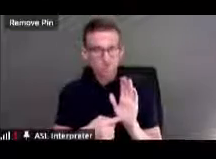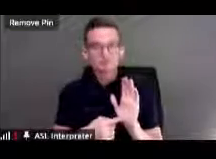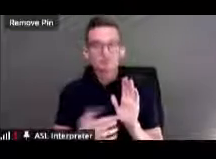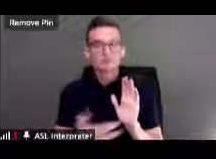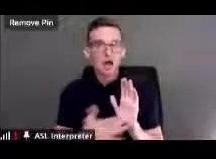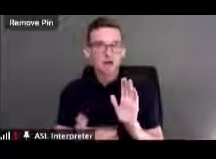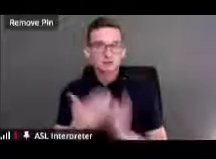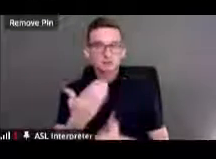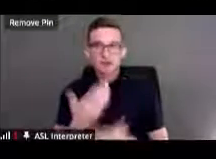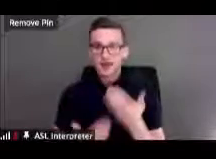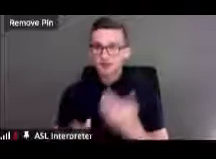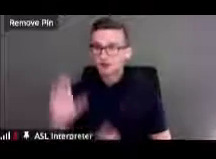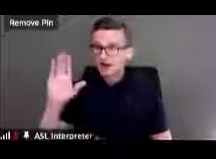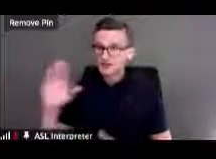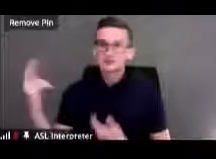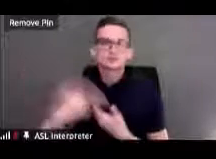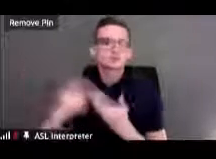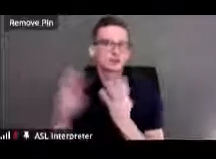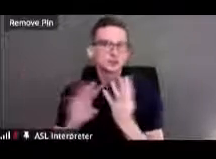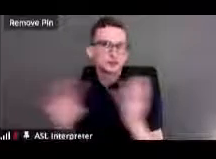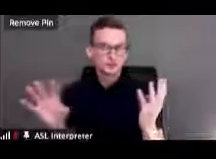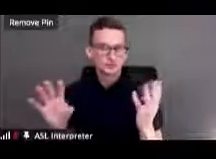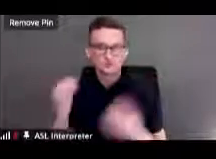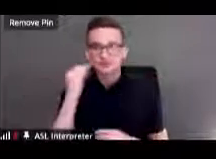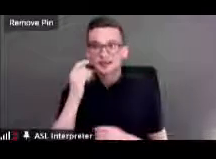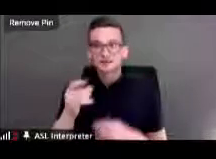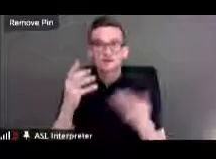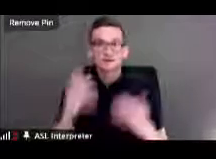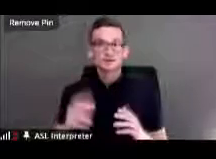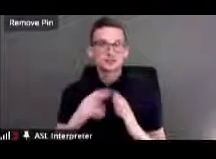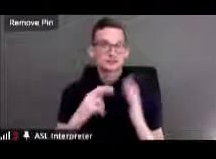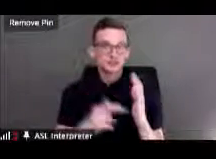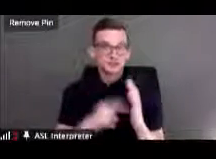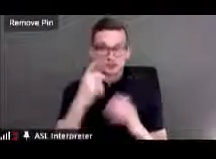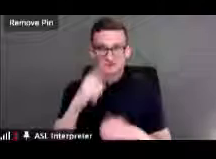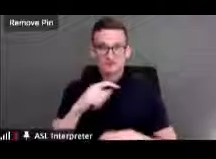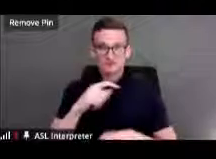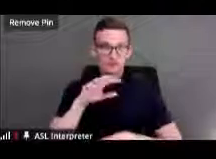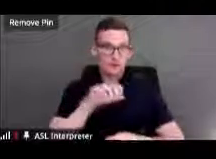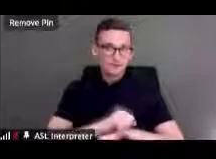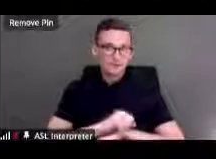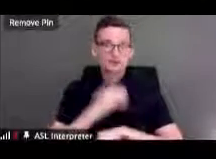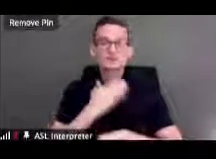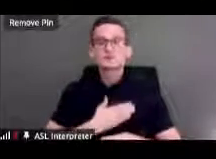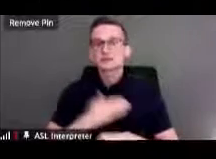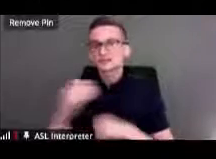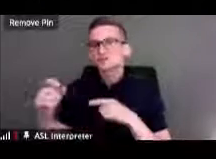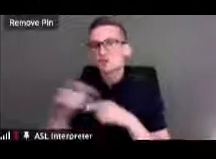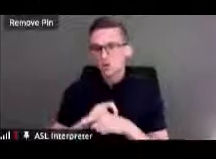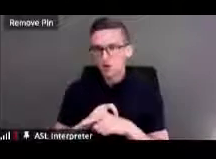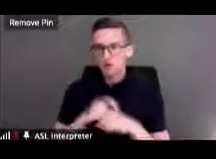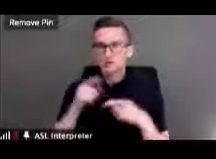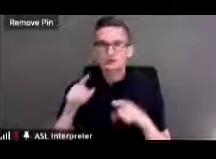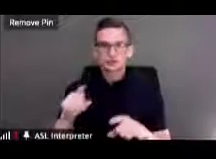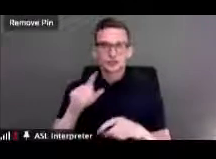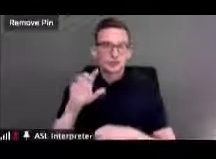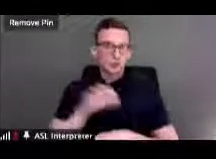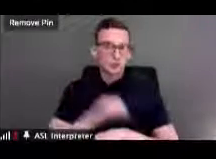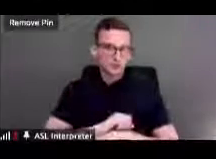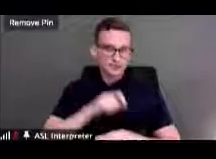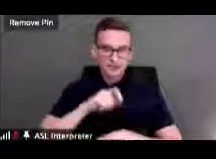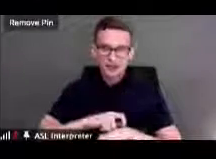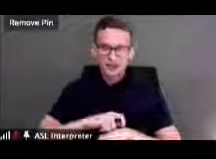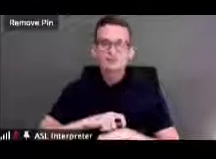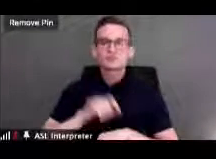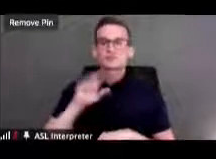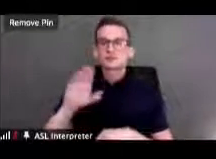queue. If you have registered for a time slot, we encourage you to call in during your appointment time slot. When it is your turn